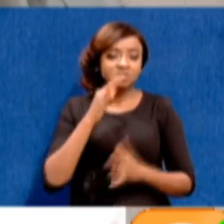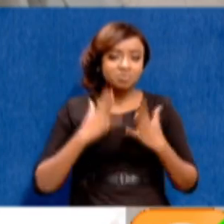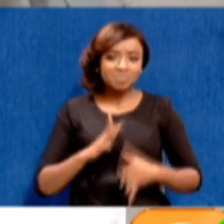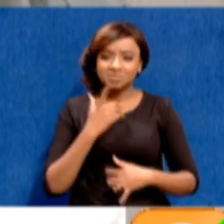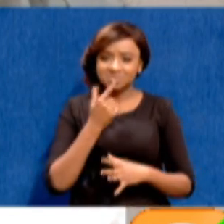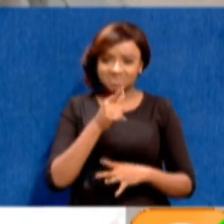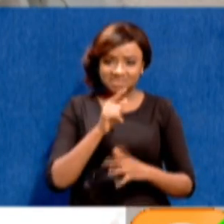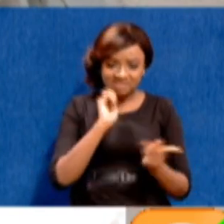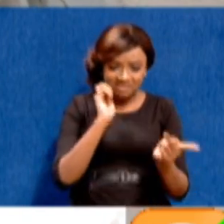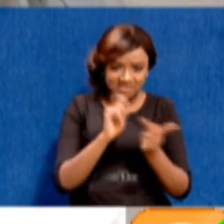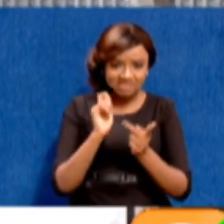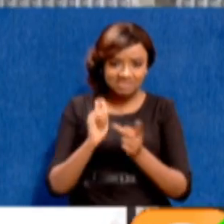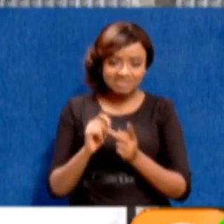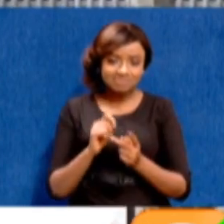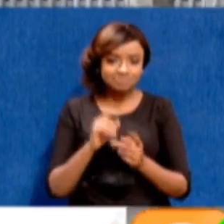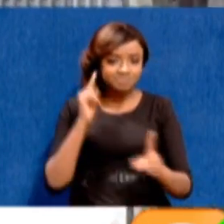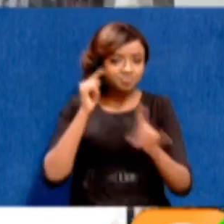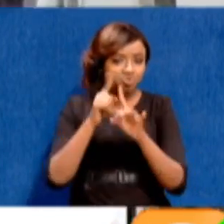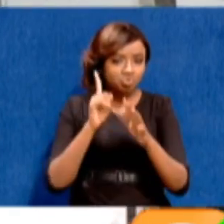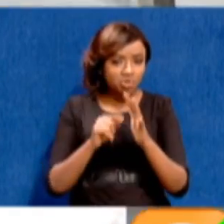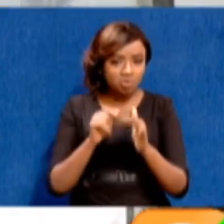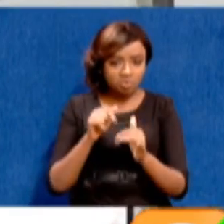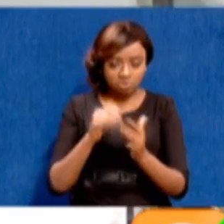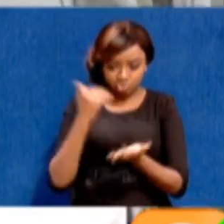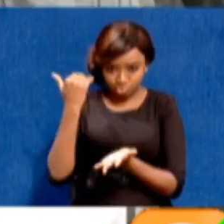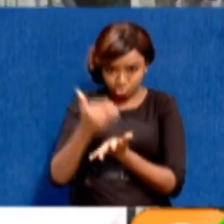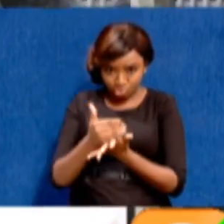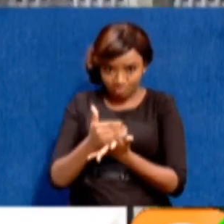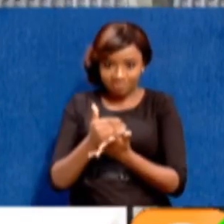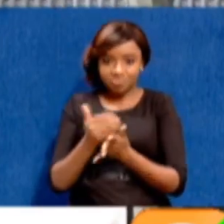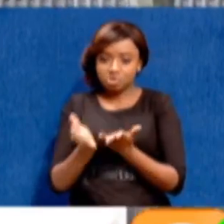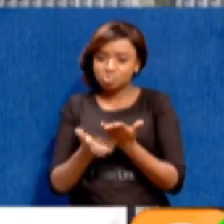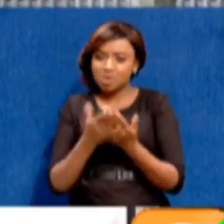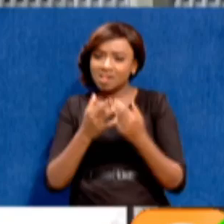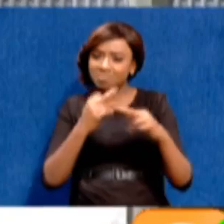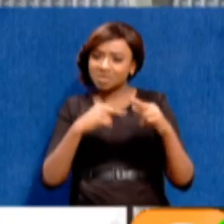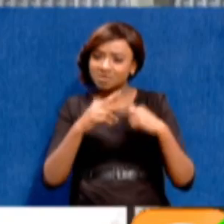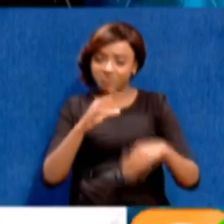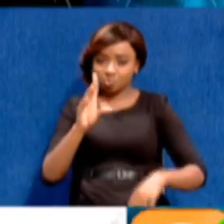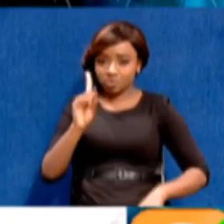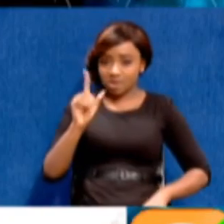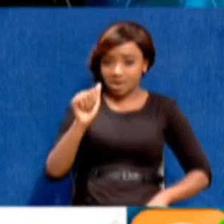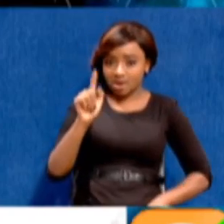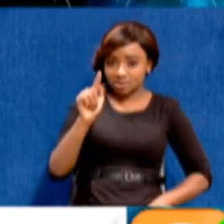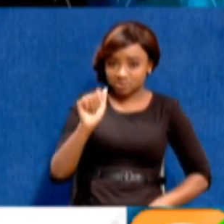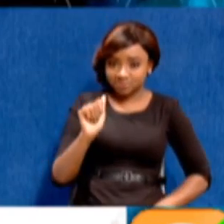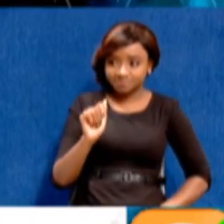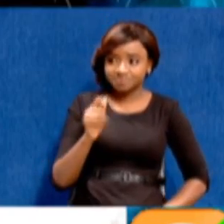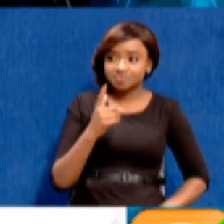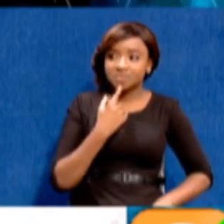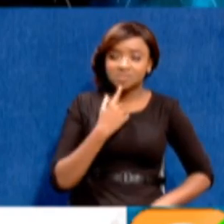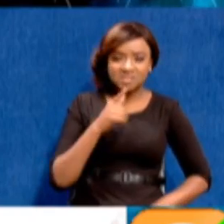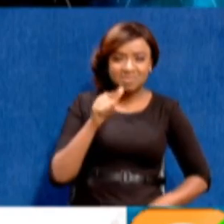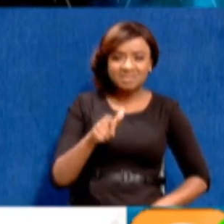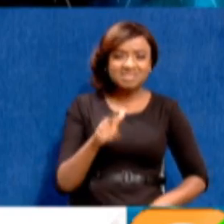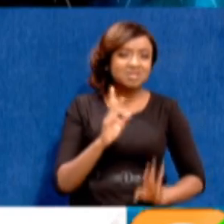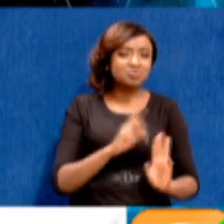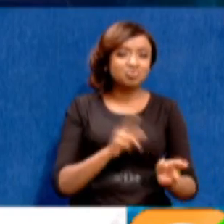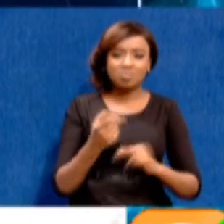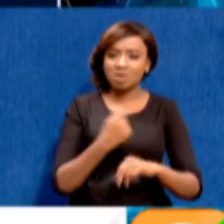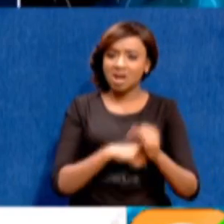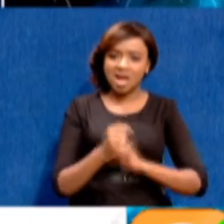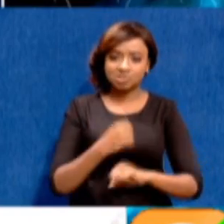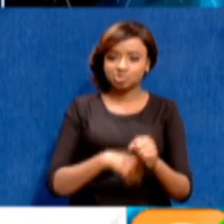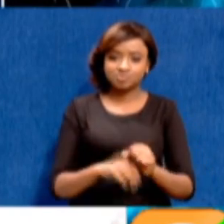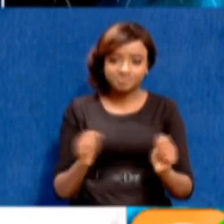the trials were being paused to allow review of safety data. The statement read in part, "This is a routine action which